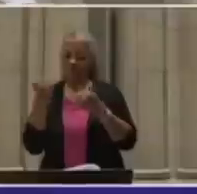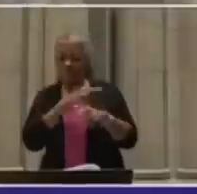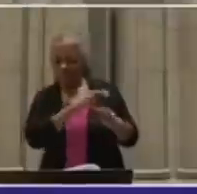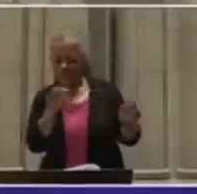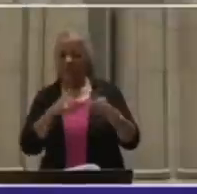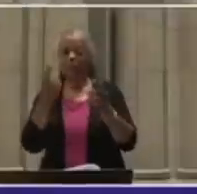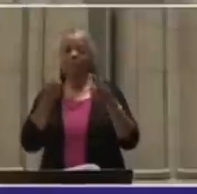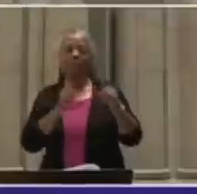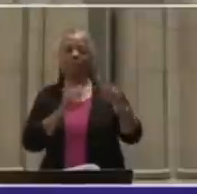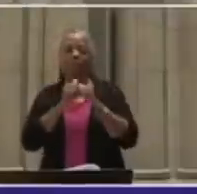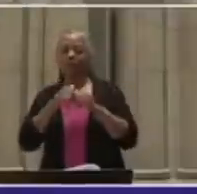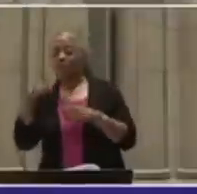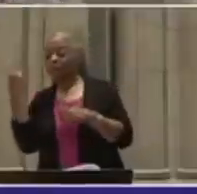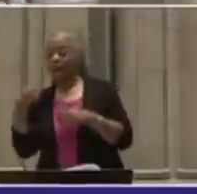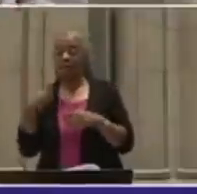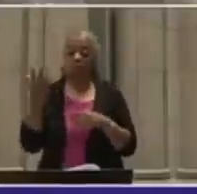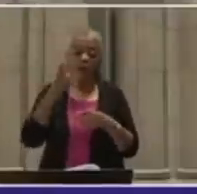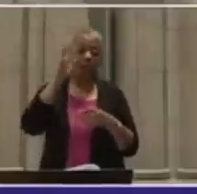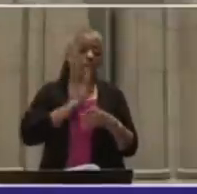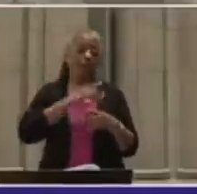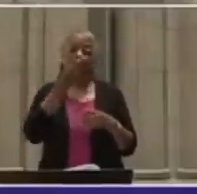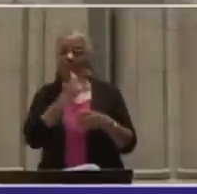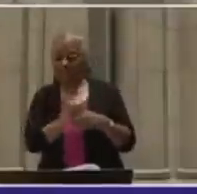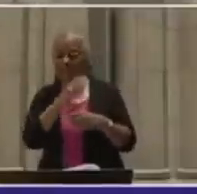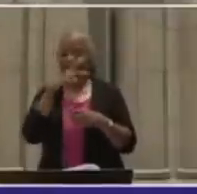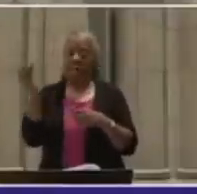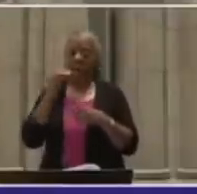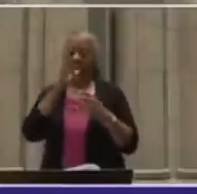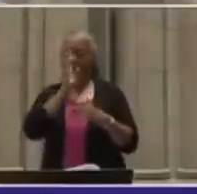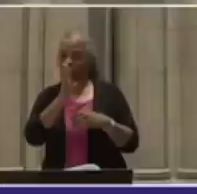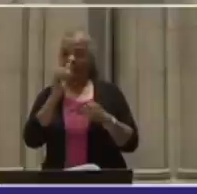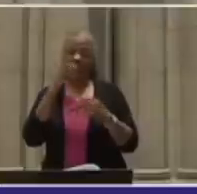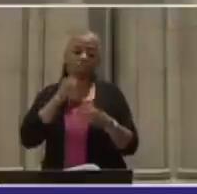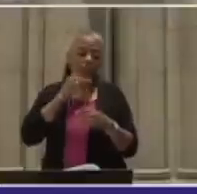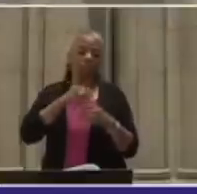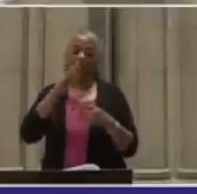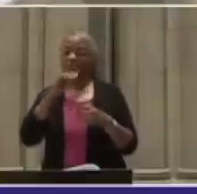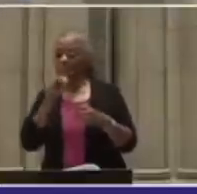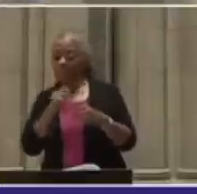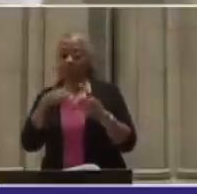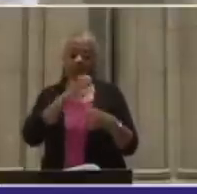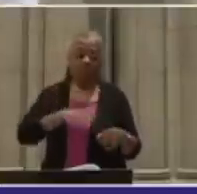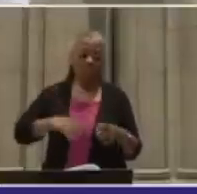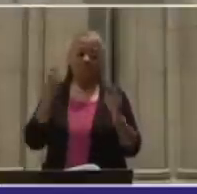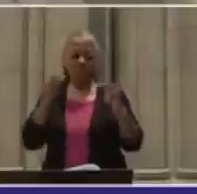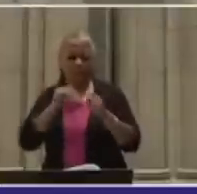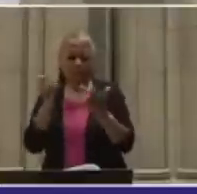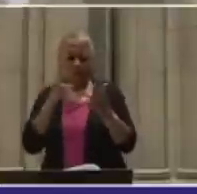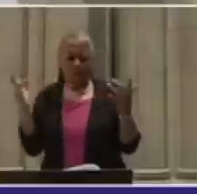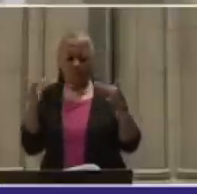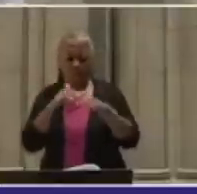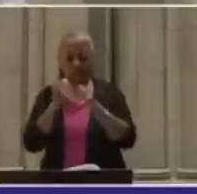coming together, the black and the white and the brown and the gay and the straight and the Jews and the Muslims and the Christian. Look at them and look at